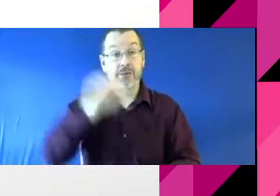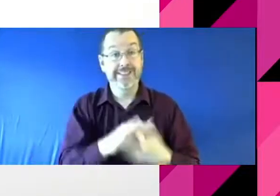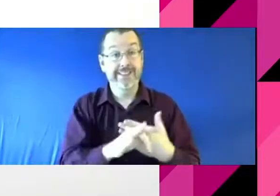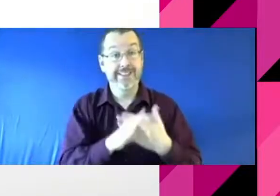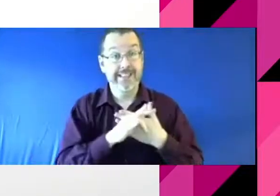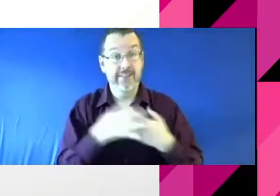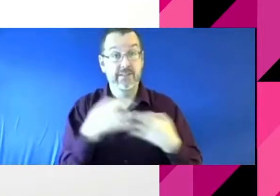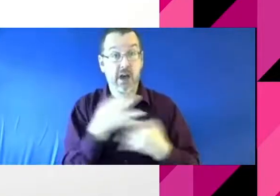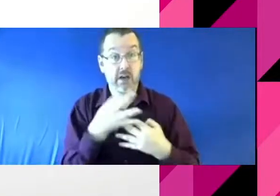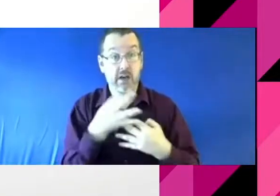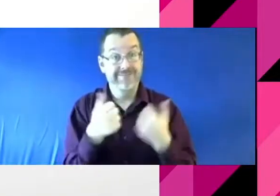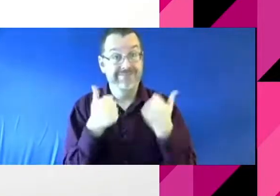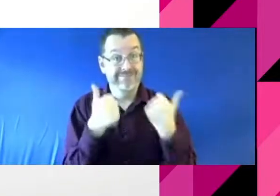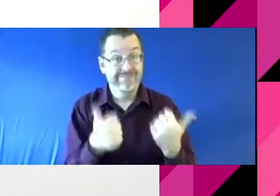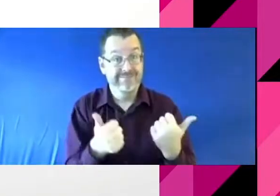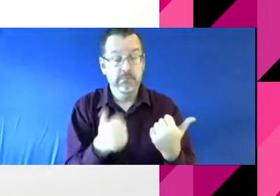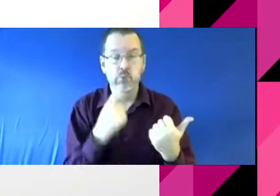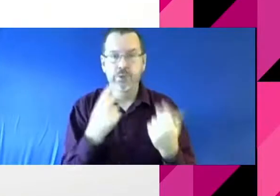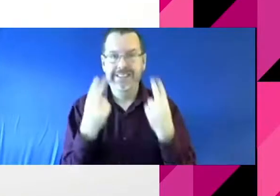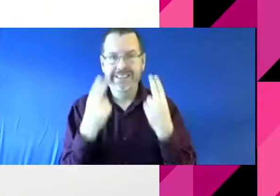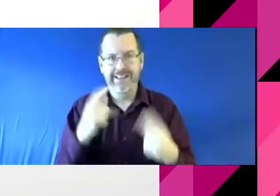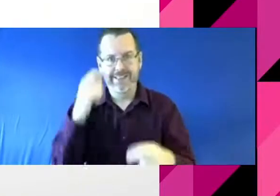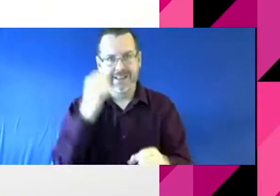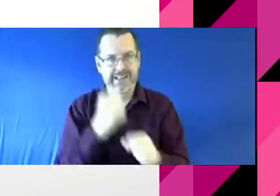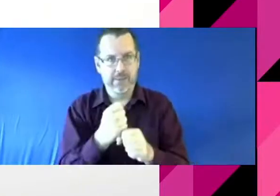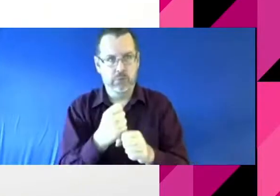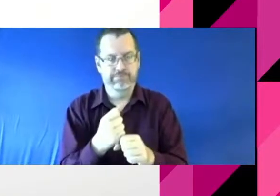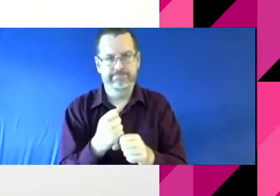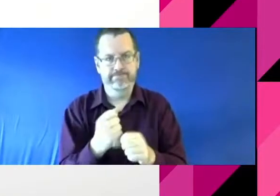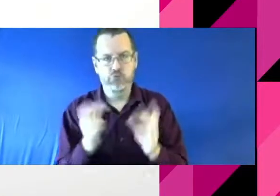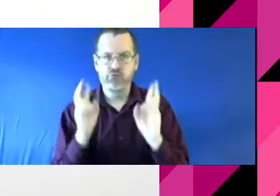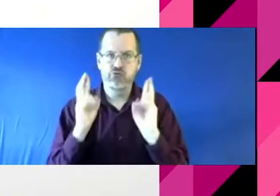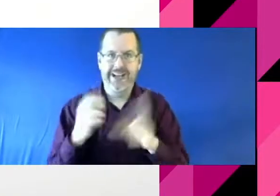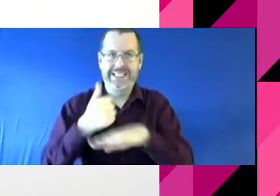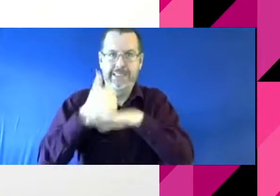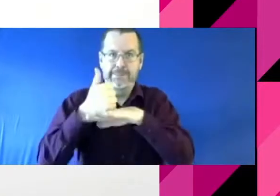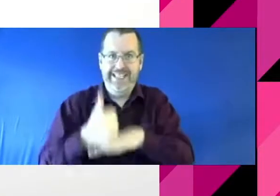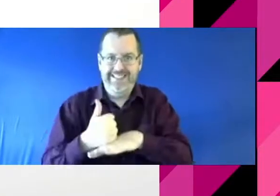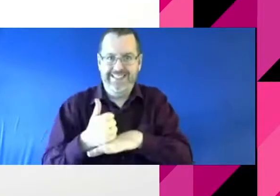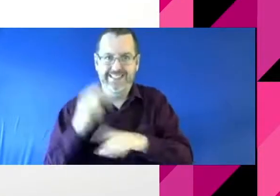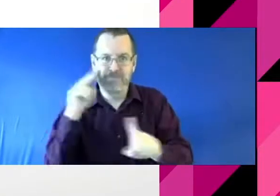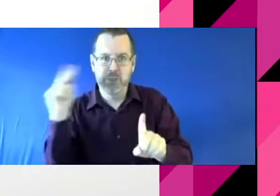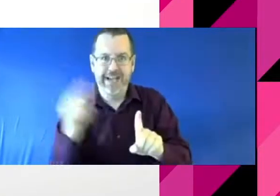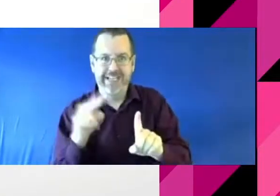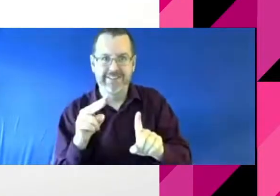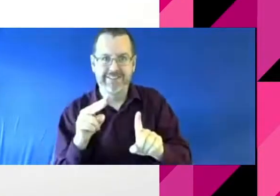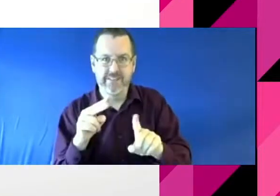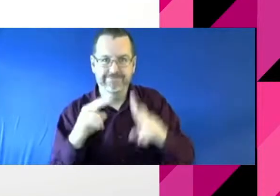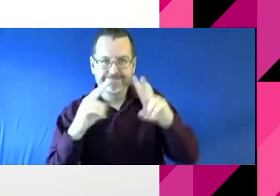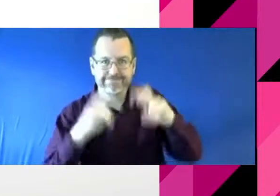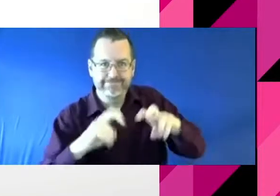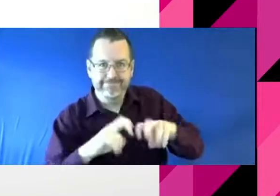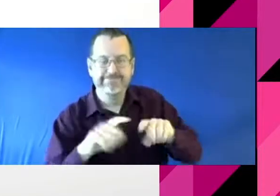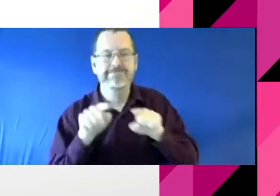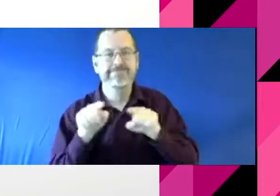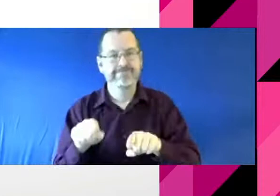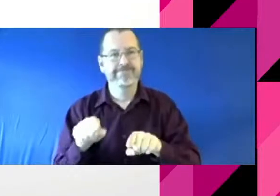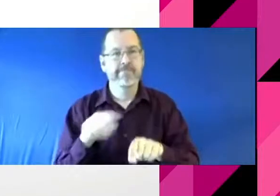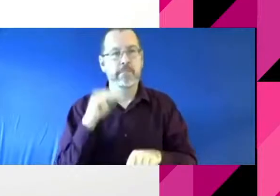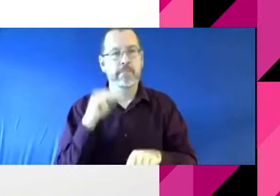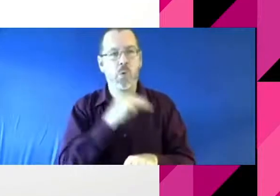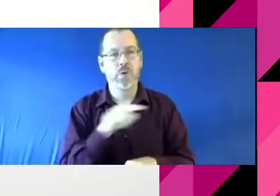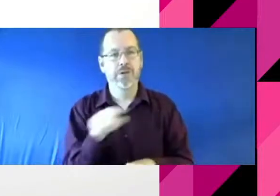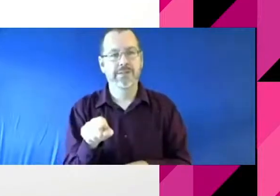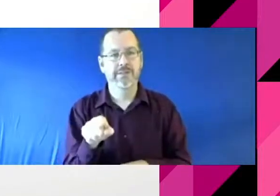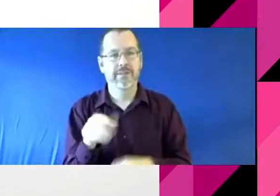much approaching it from a rights-based analysis, and that will be very important in terms of